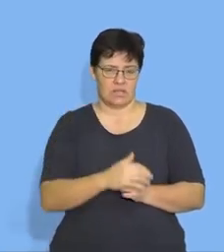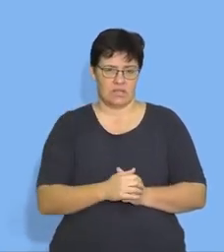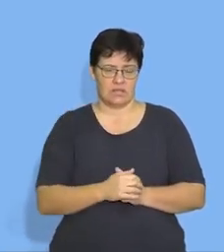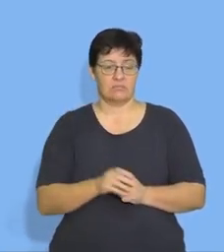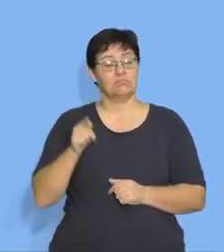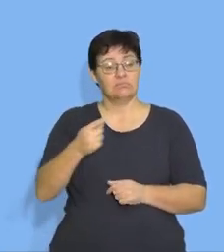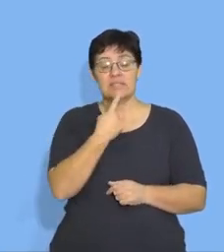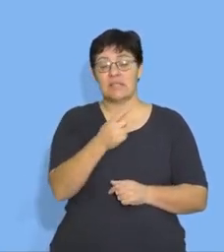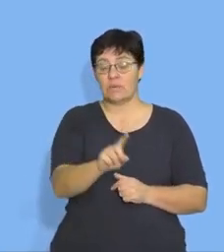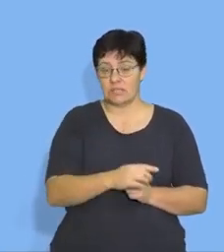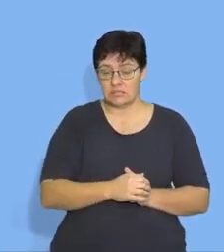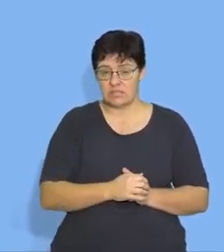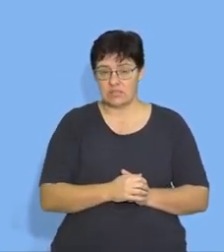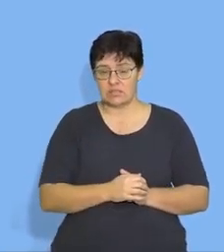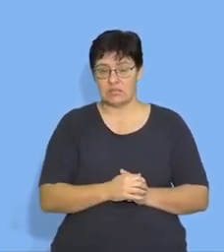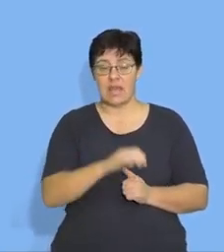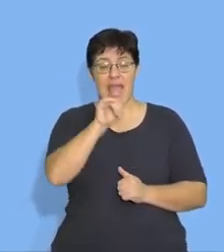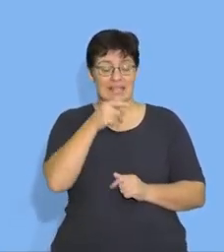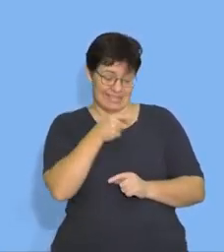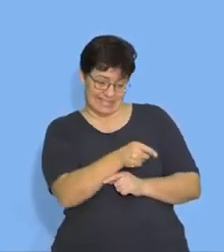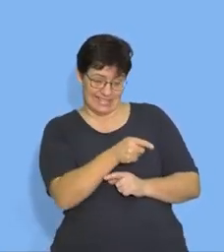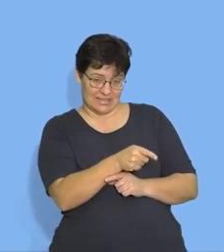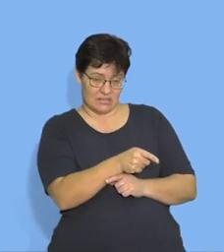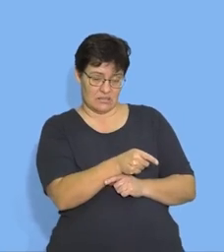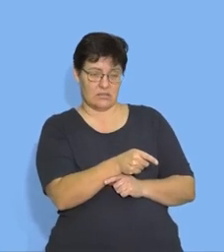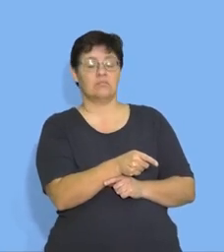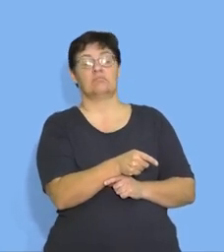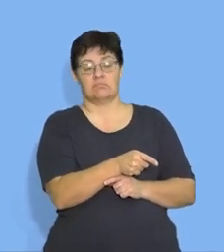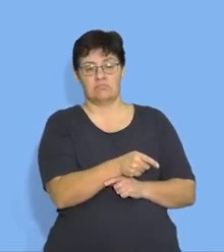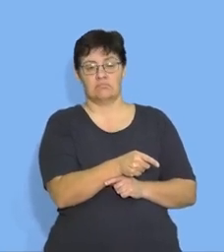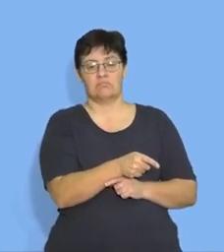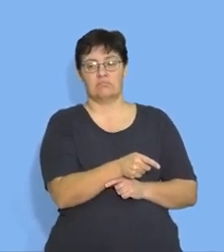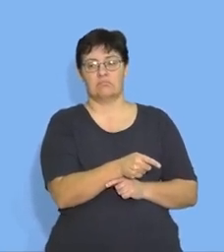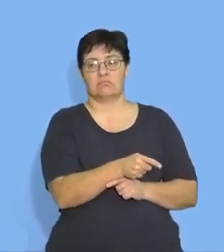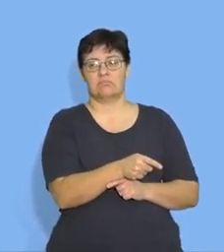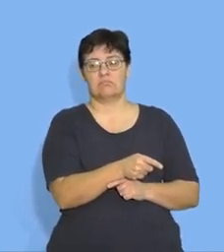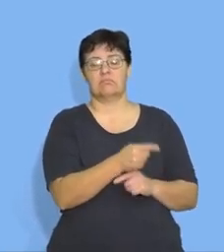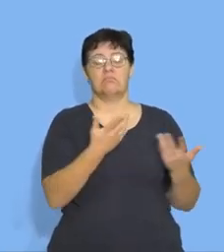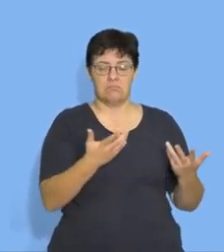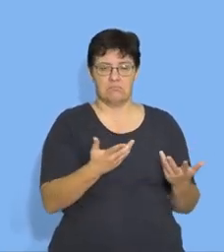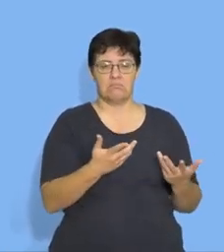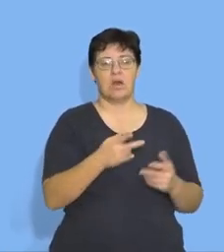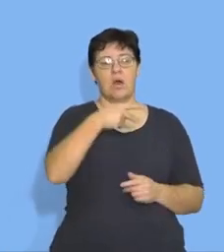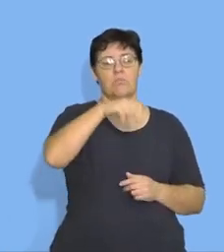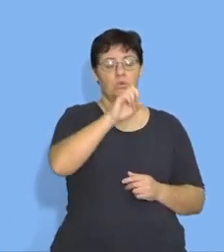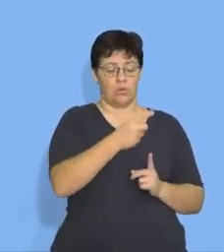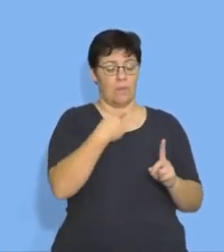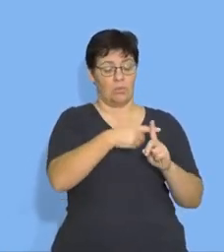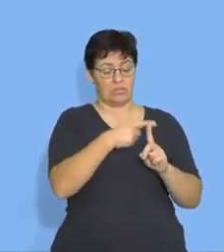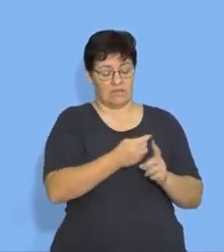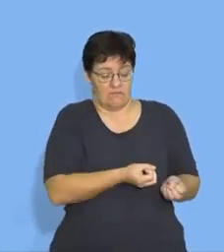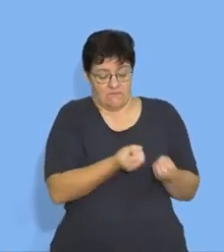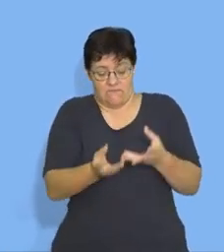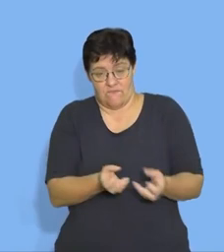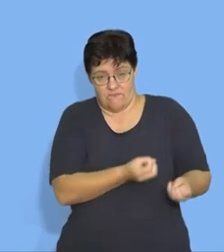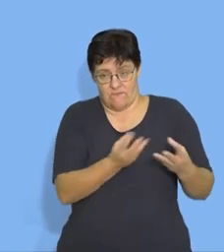that an acid is a substance that is actually a proton donor. So this hydrogen ion